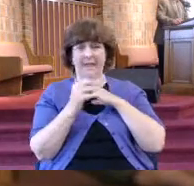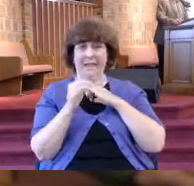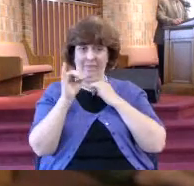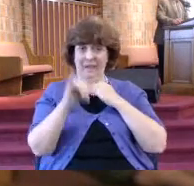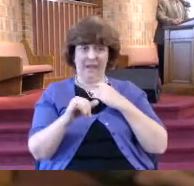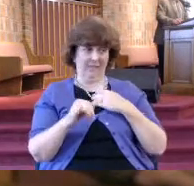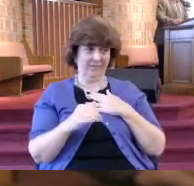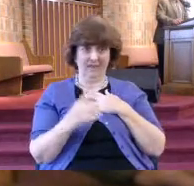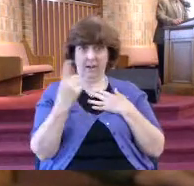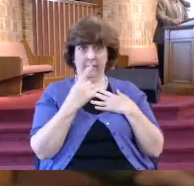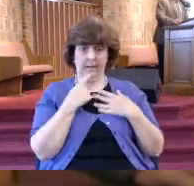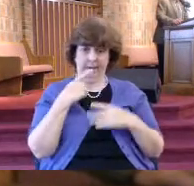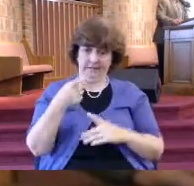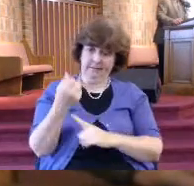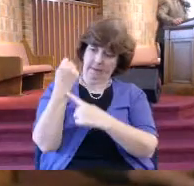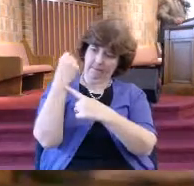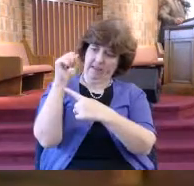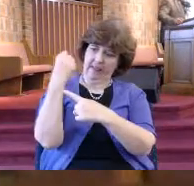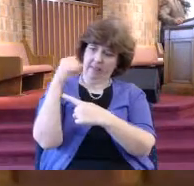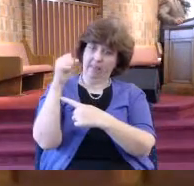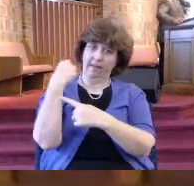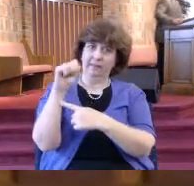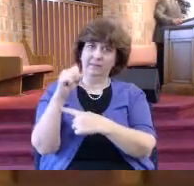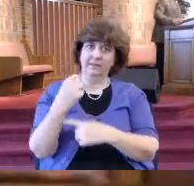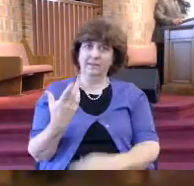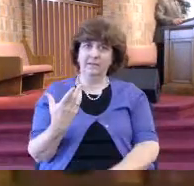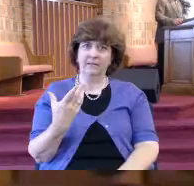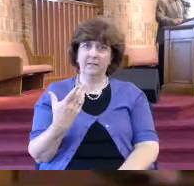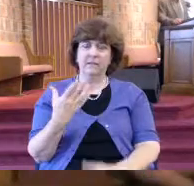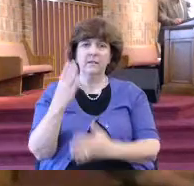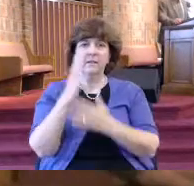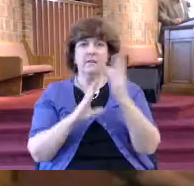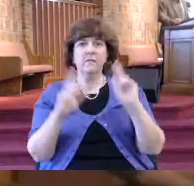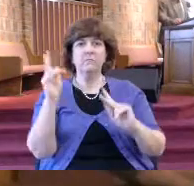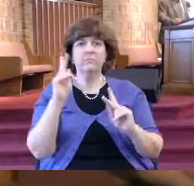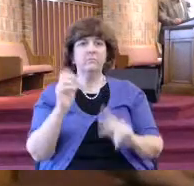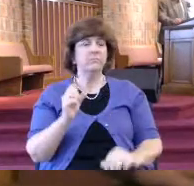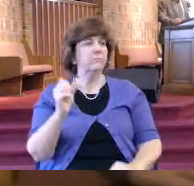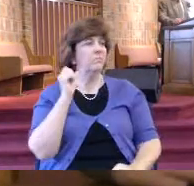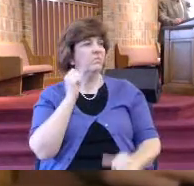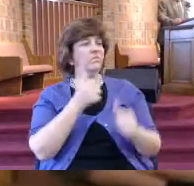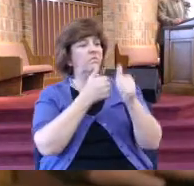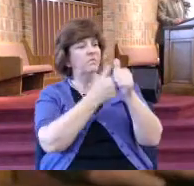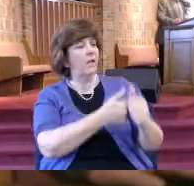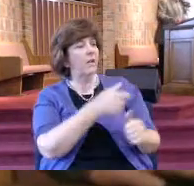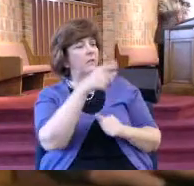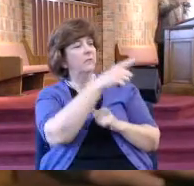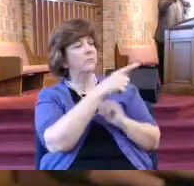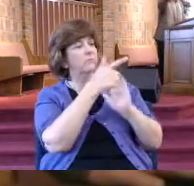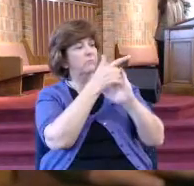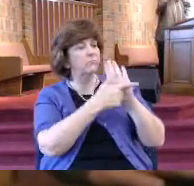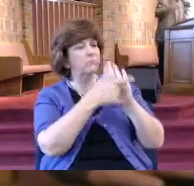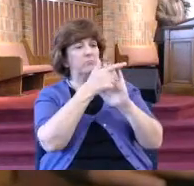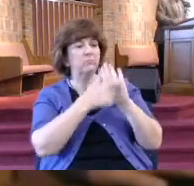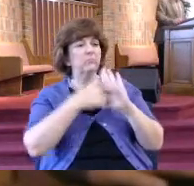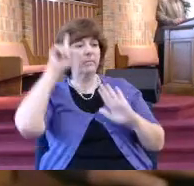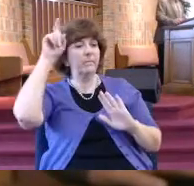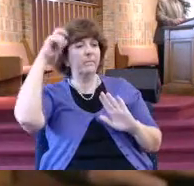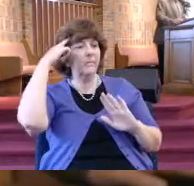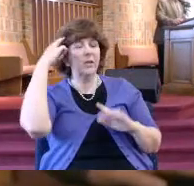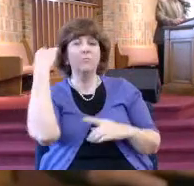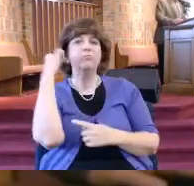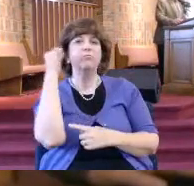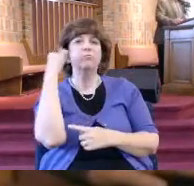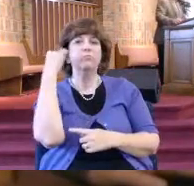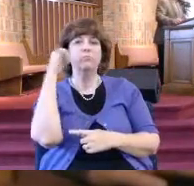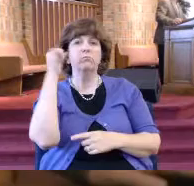rebellious. There are persons who refuse to be subject to the laws of the land, the laws of government.